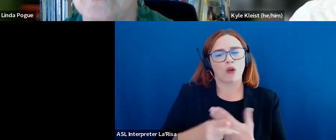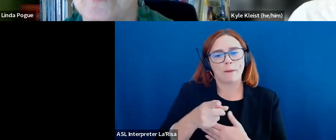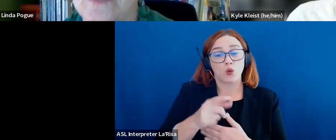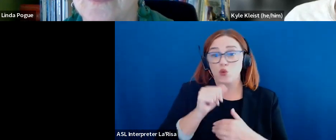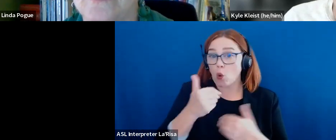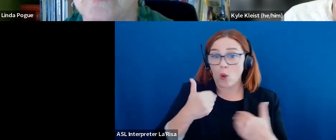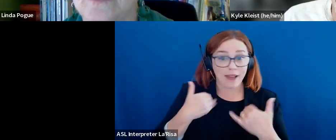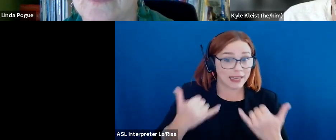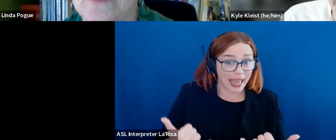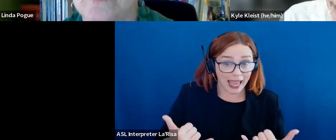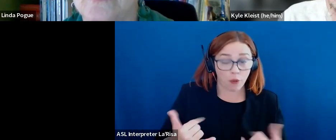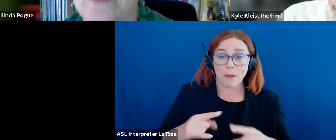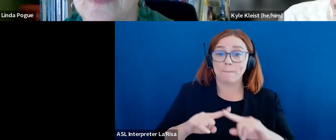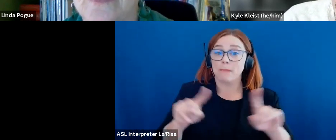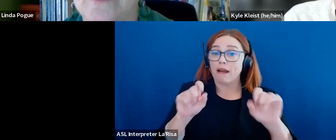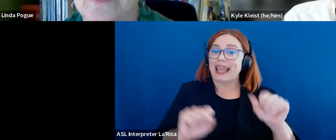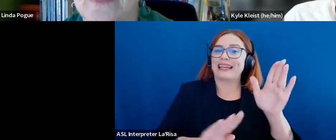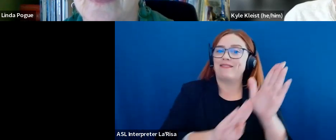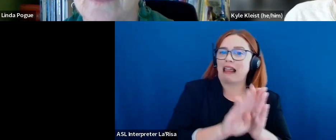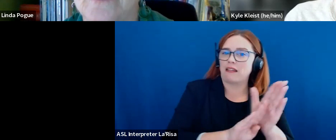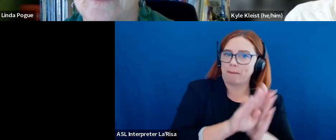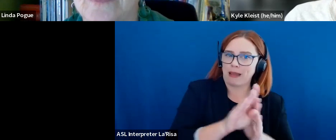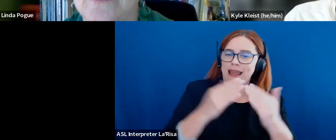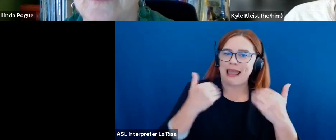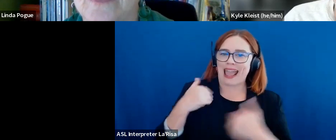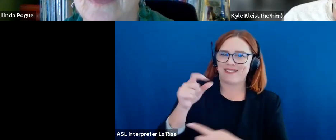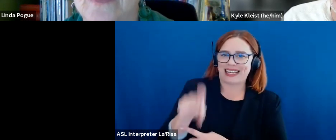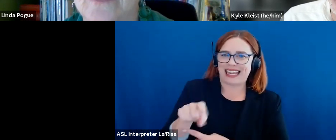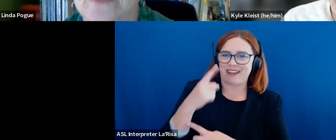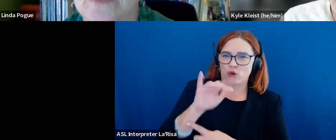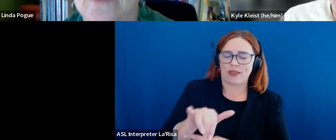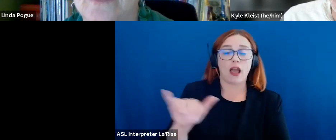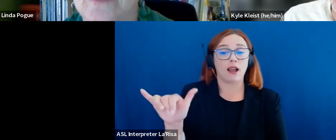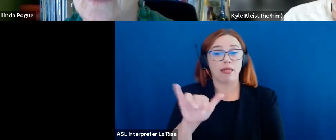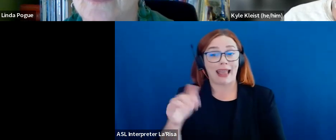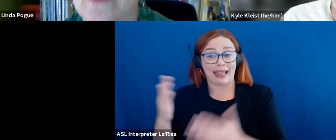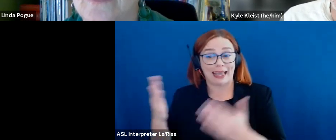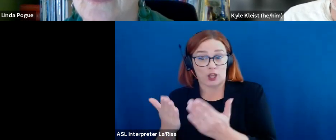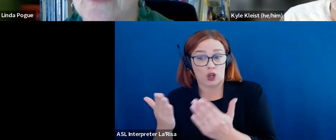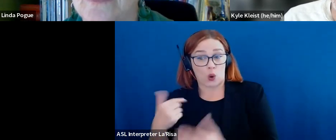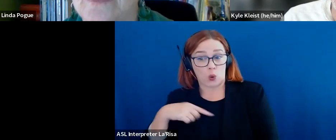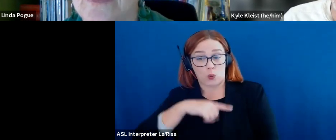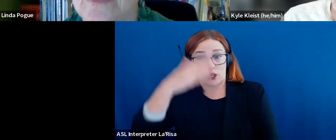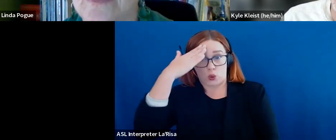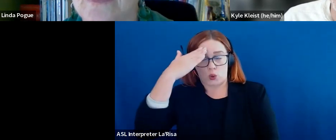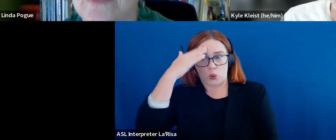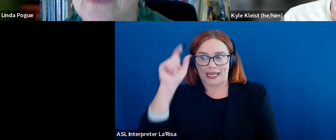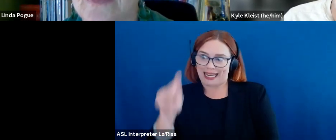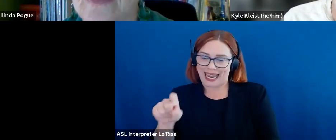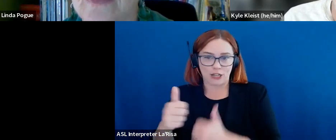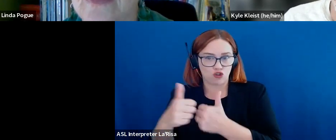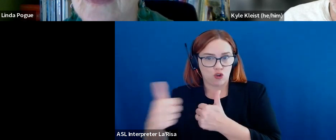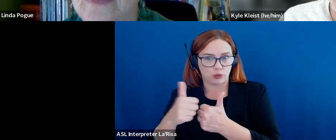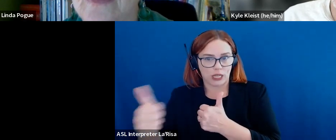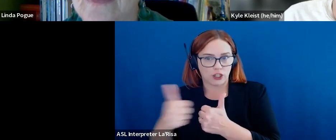what we did with transportation, we knew there was a need for the transportation, and our solution was using the volunteer